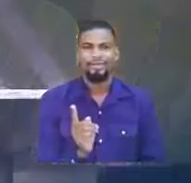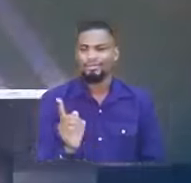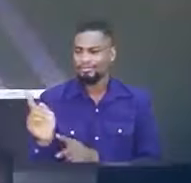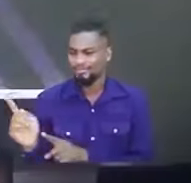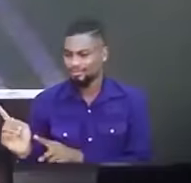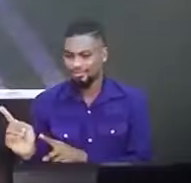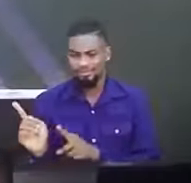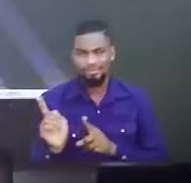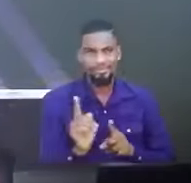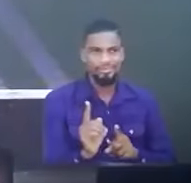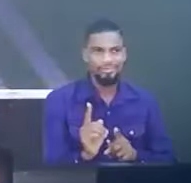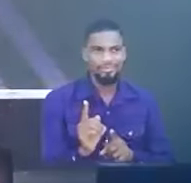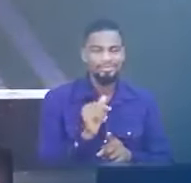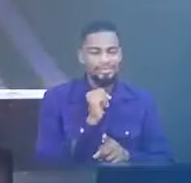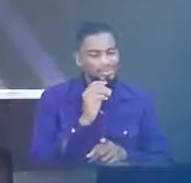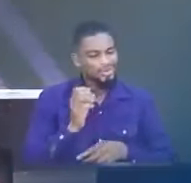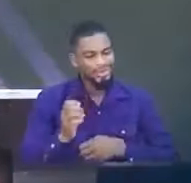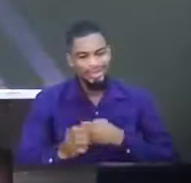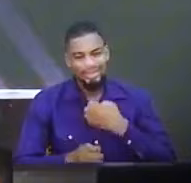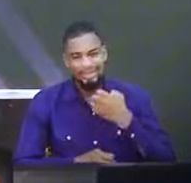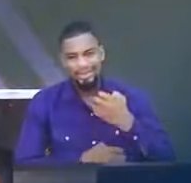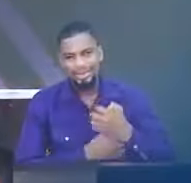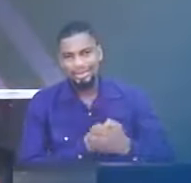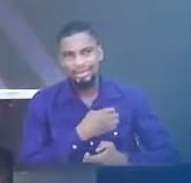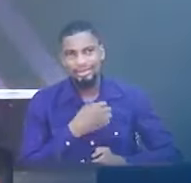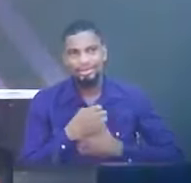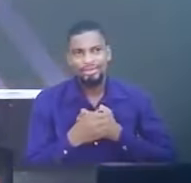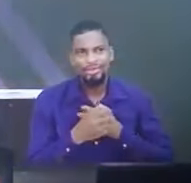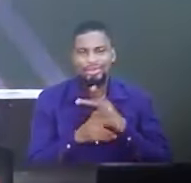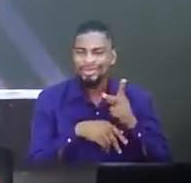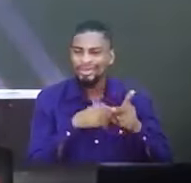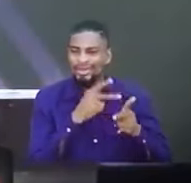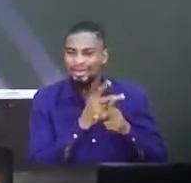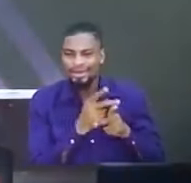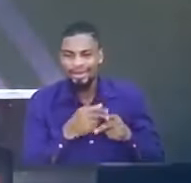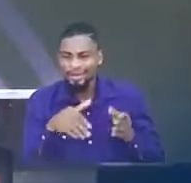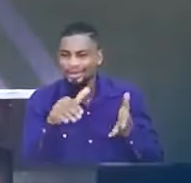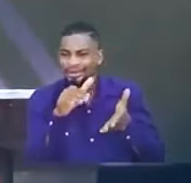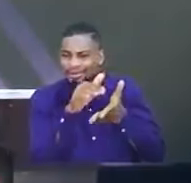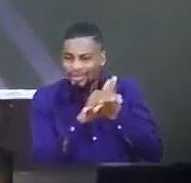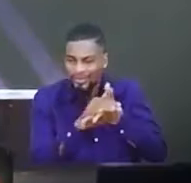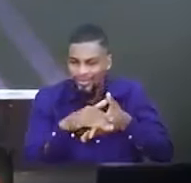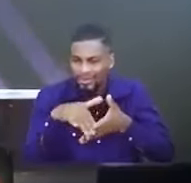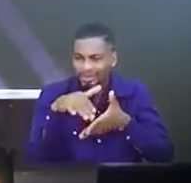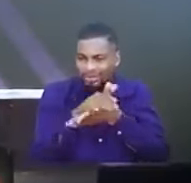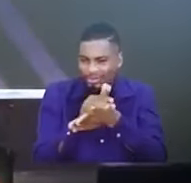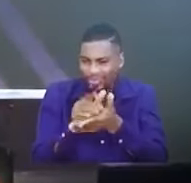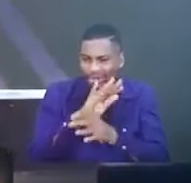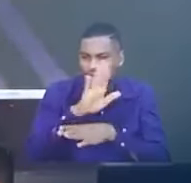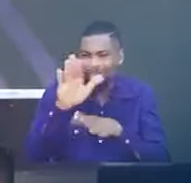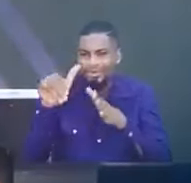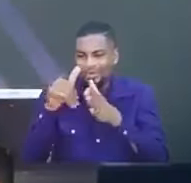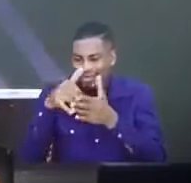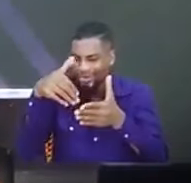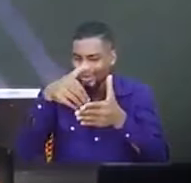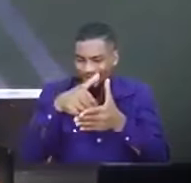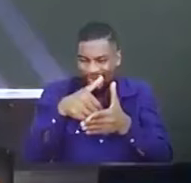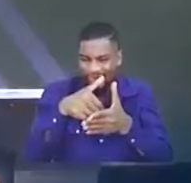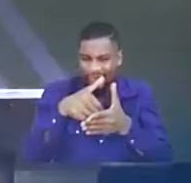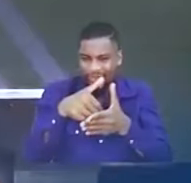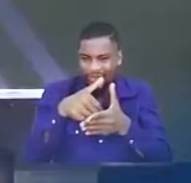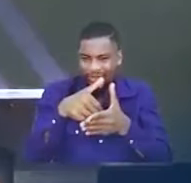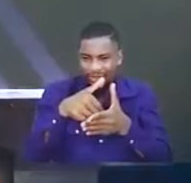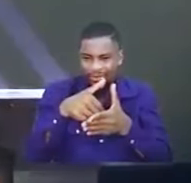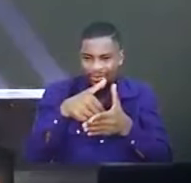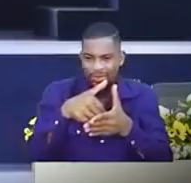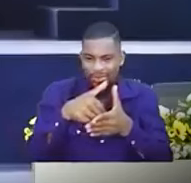not enjoy the kind of marriage that the king's daughters will enjoy. She lived there,